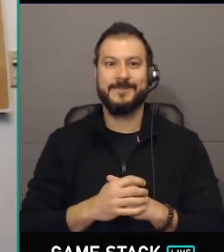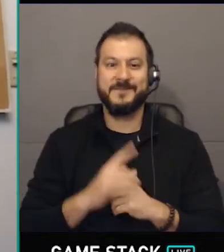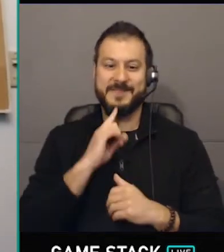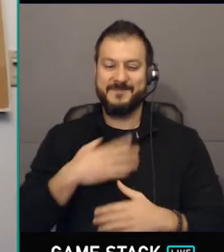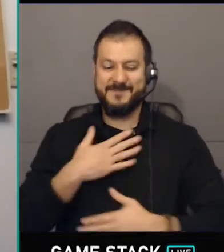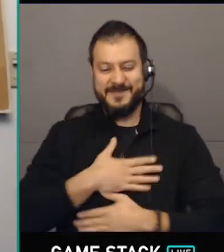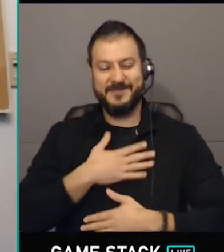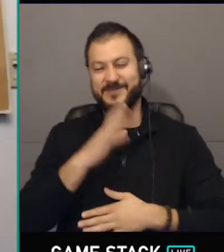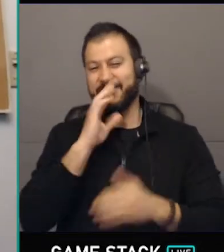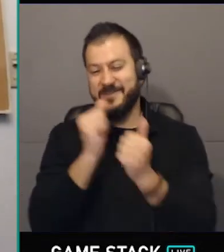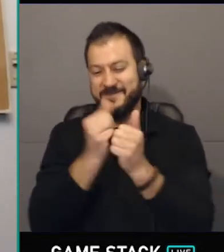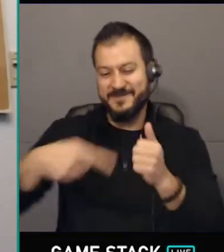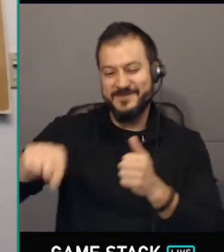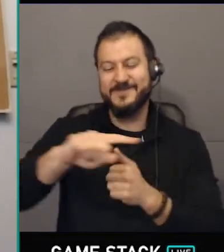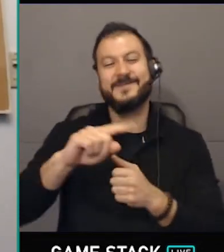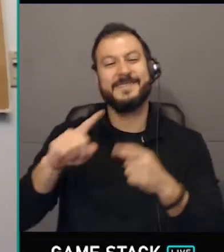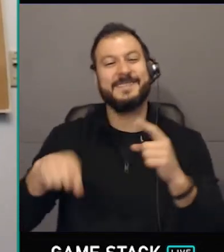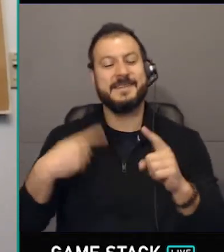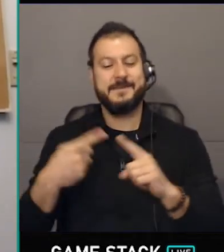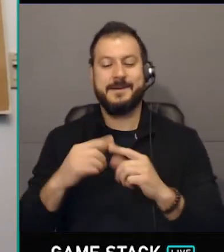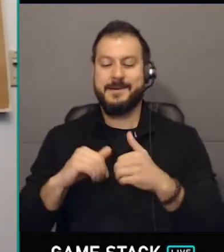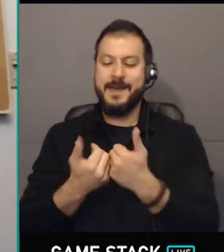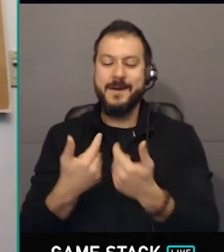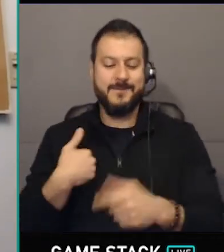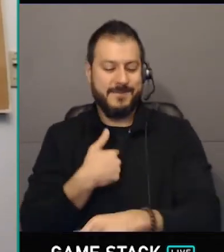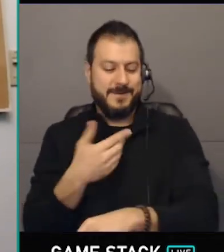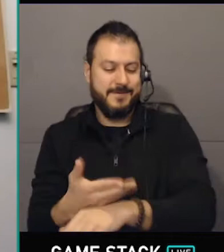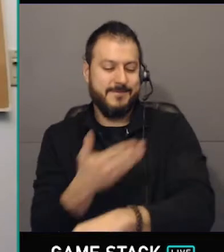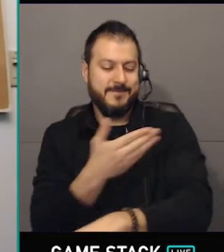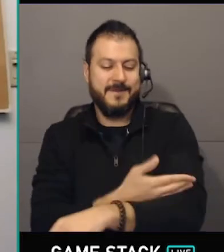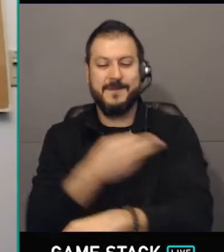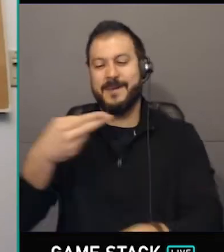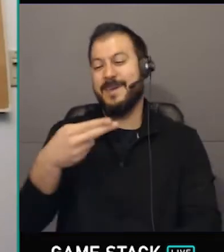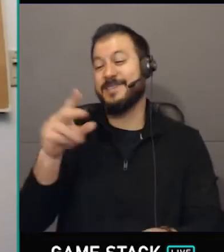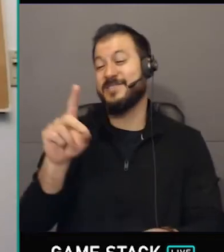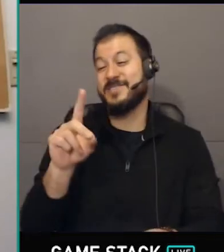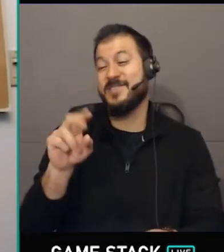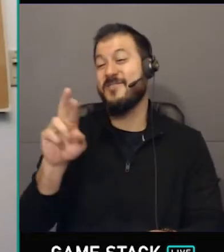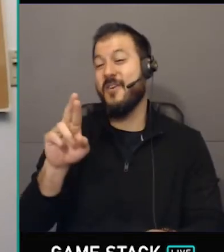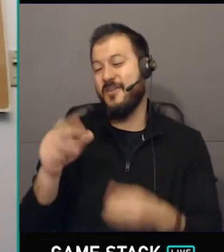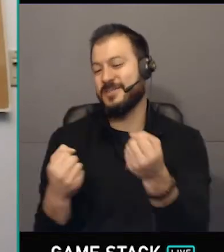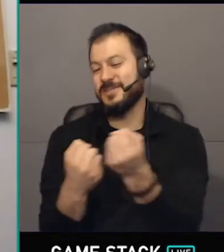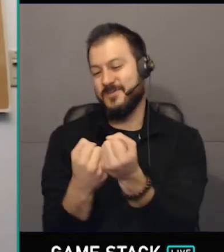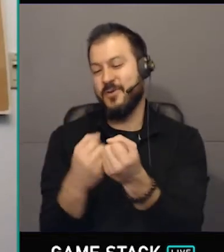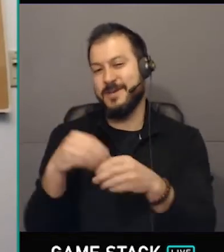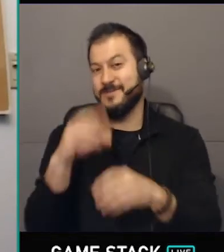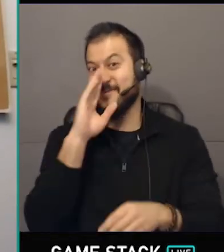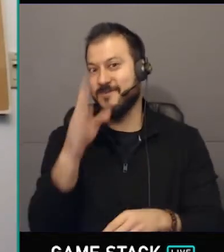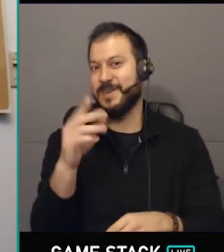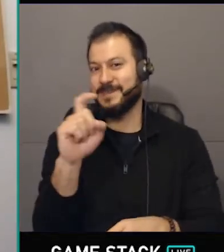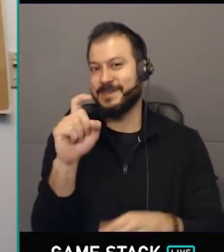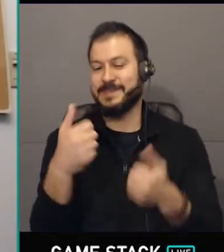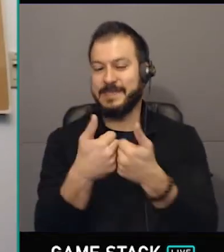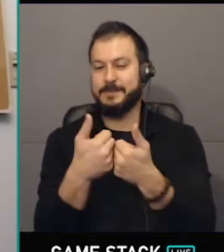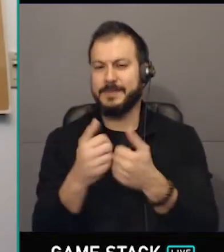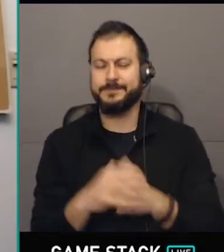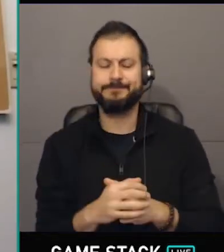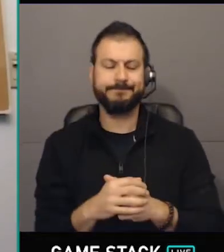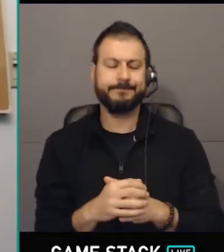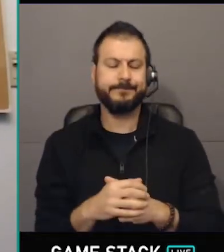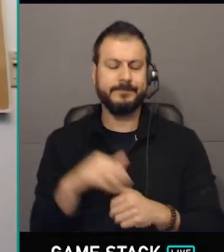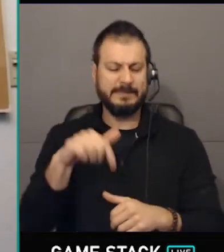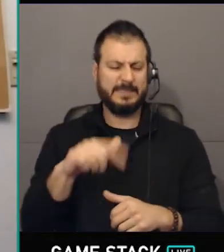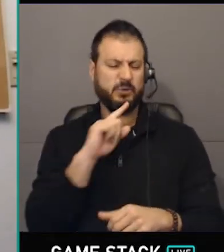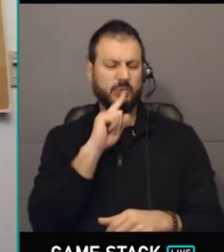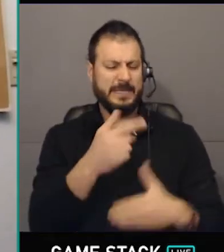today about how we're improving high dynamic range support in DirectX games. Now, this is a Windows and